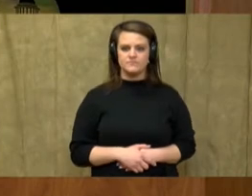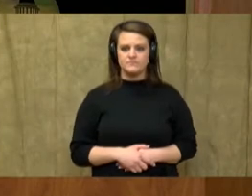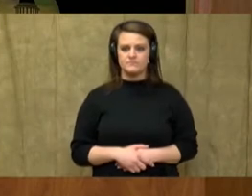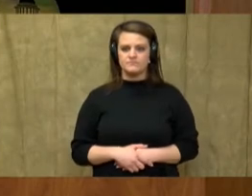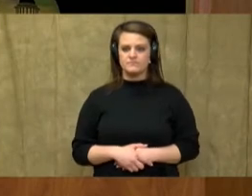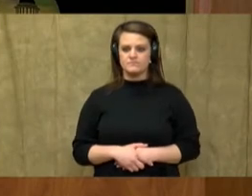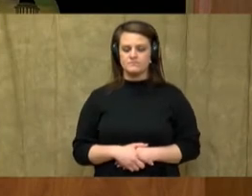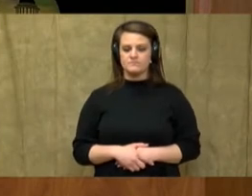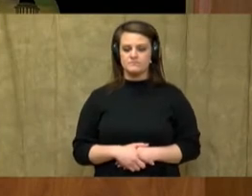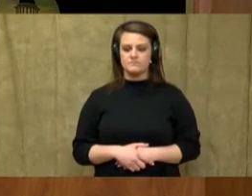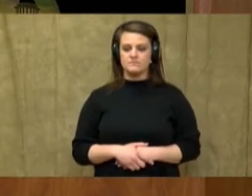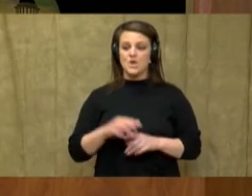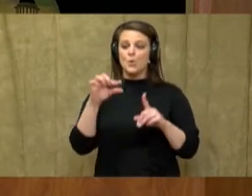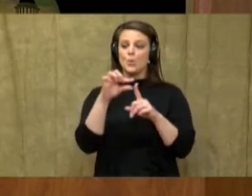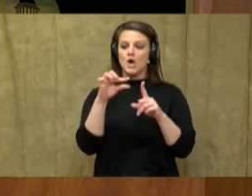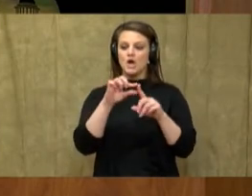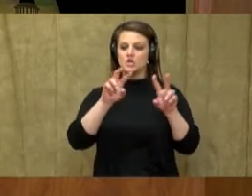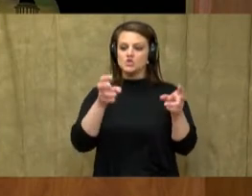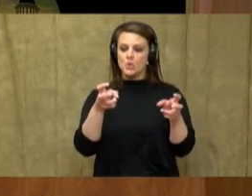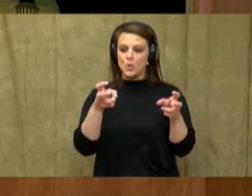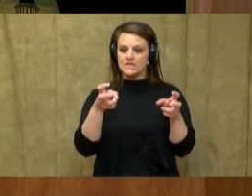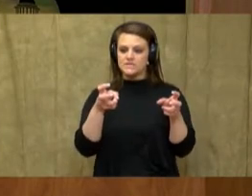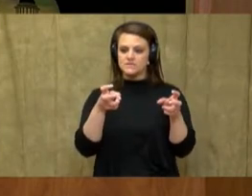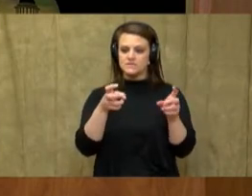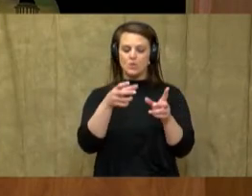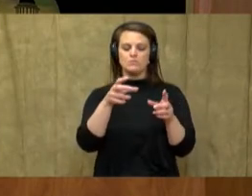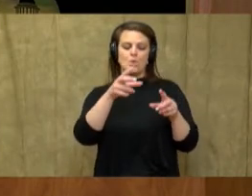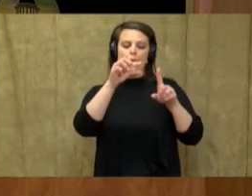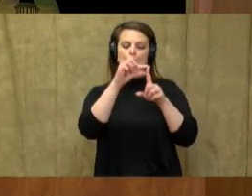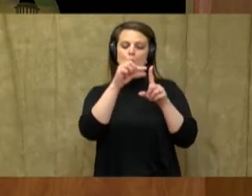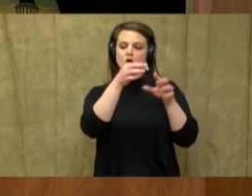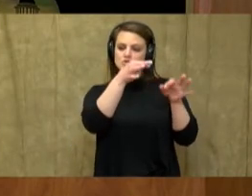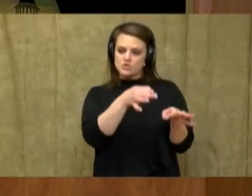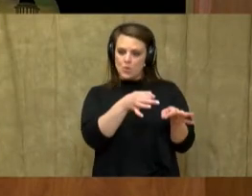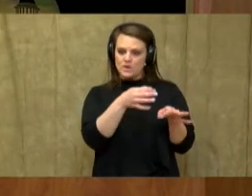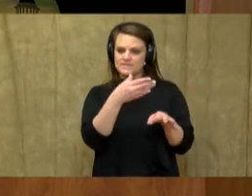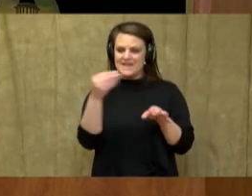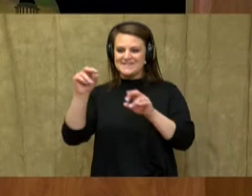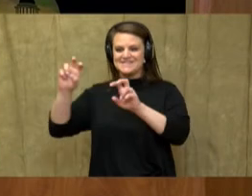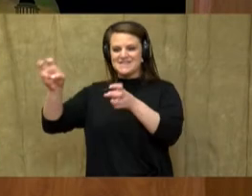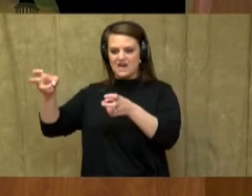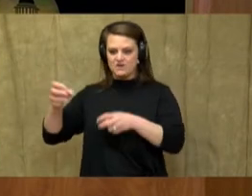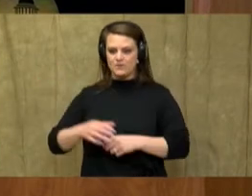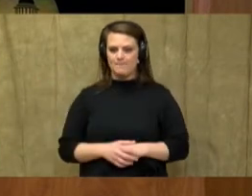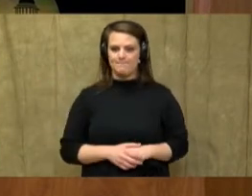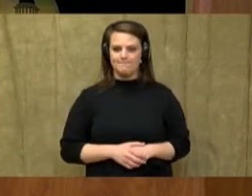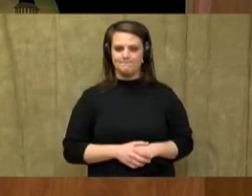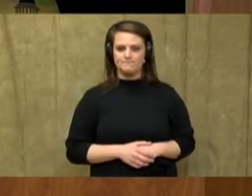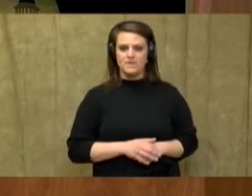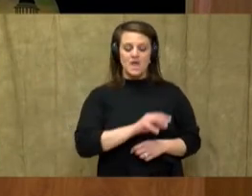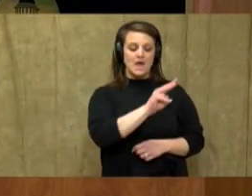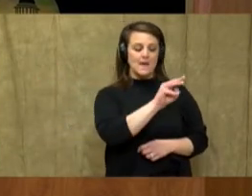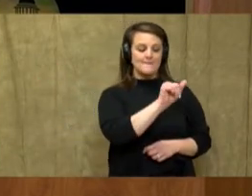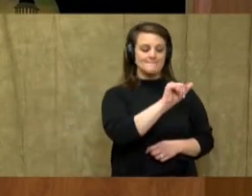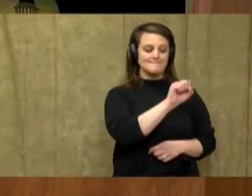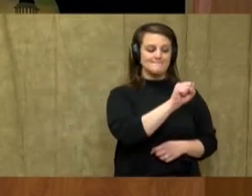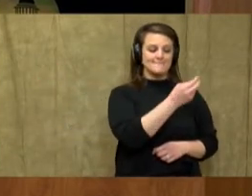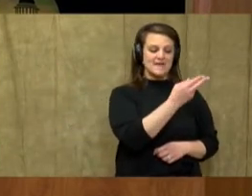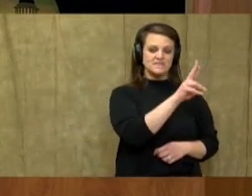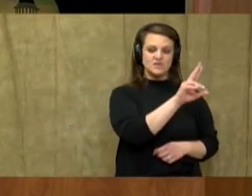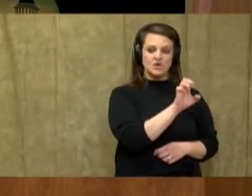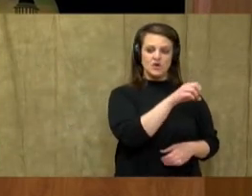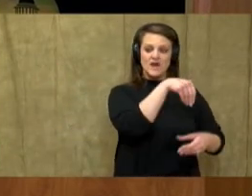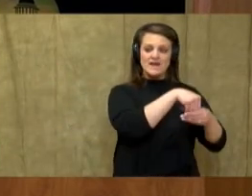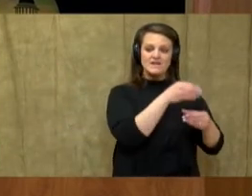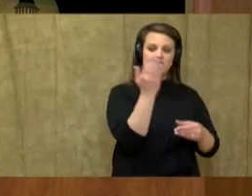Okay, word choice and titles. I'm going to read 2 articles. We have one article called Massacre in Front of the British